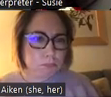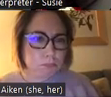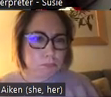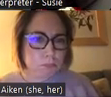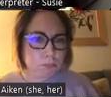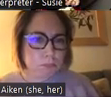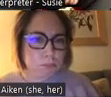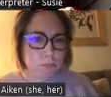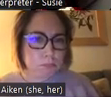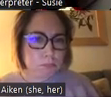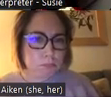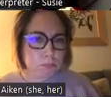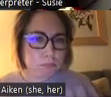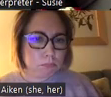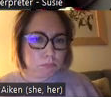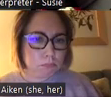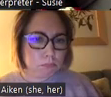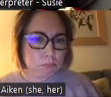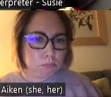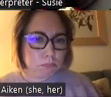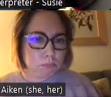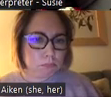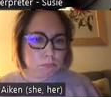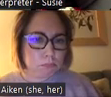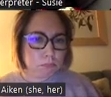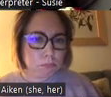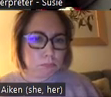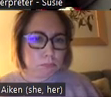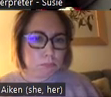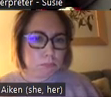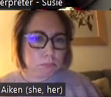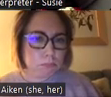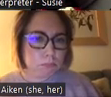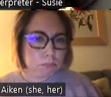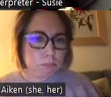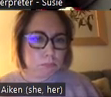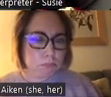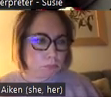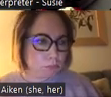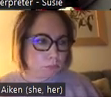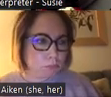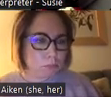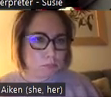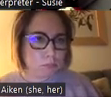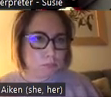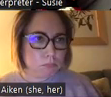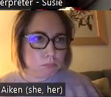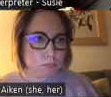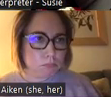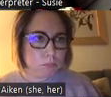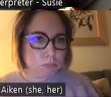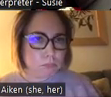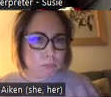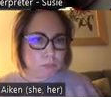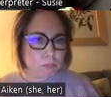that sentence being related to independent analysis is if we also wanted to